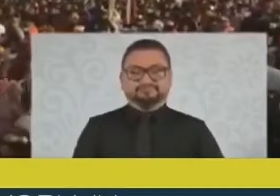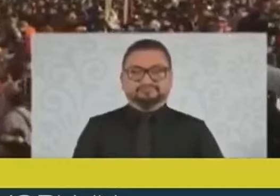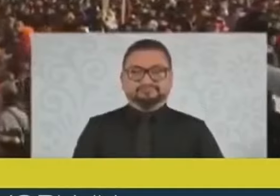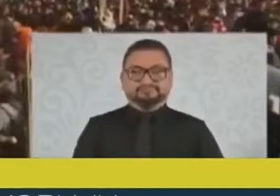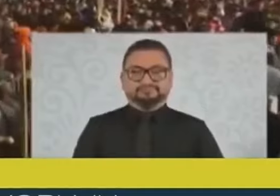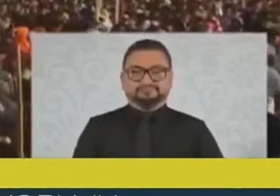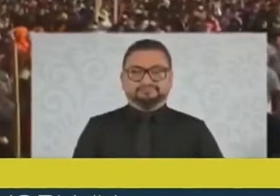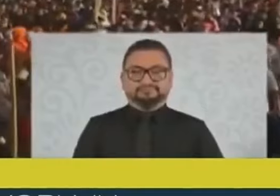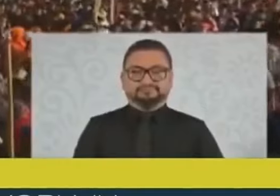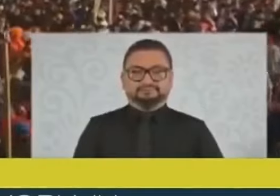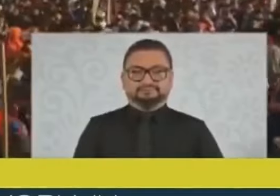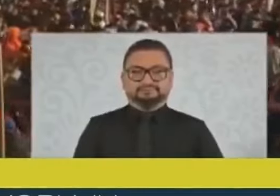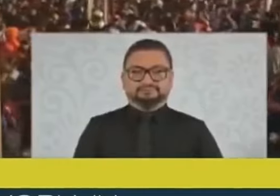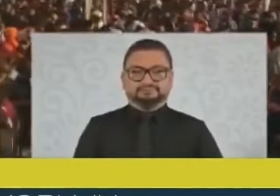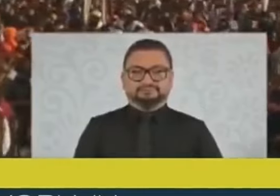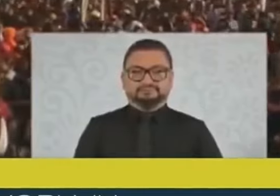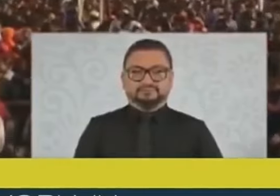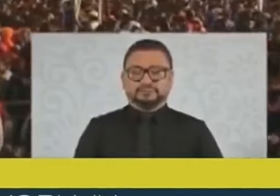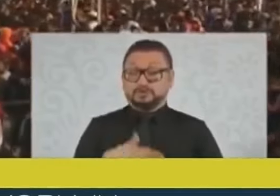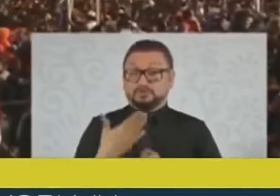young Mexican people.